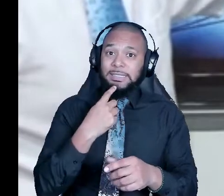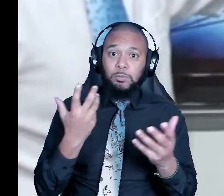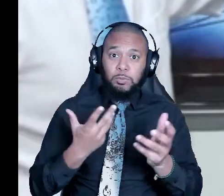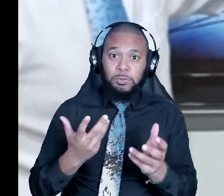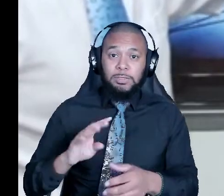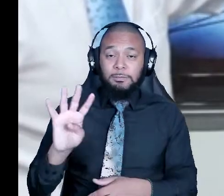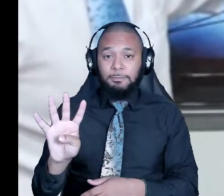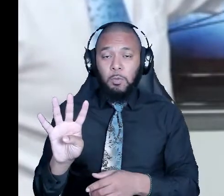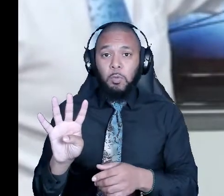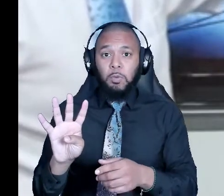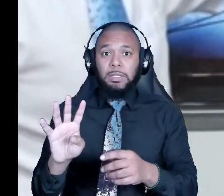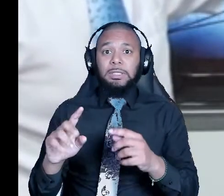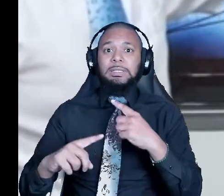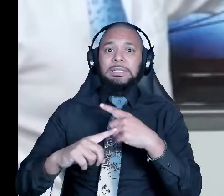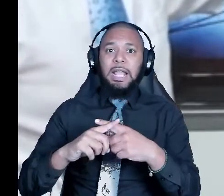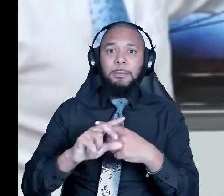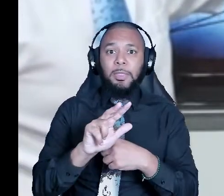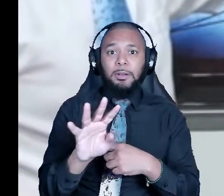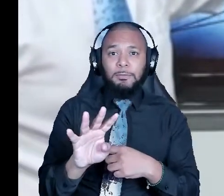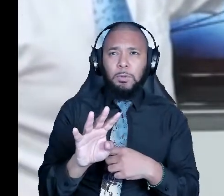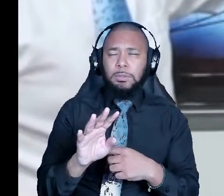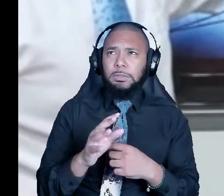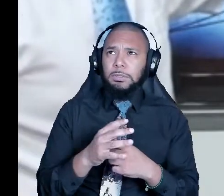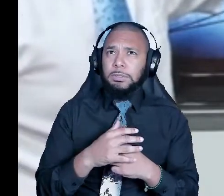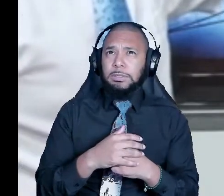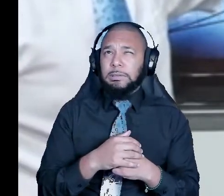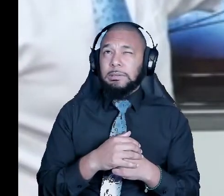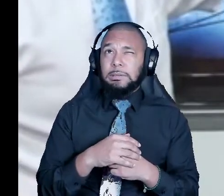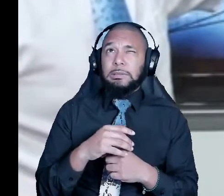34, that would be